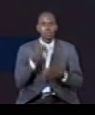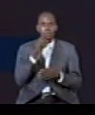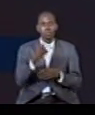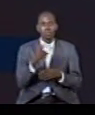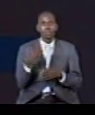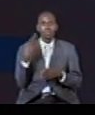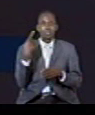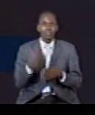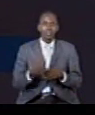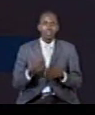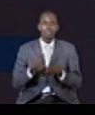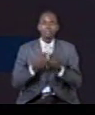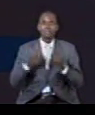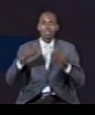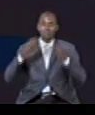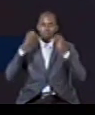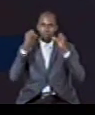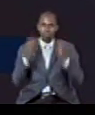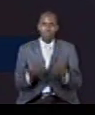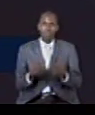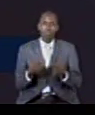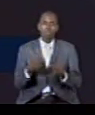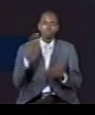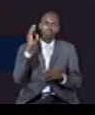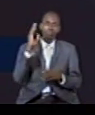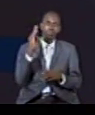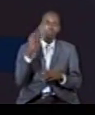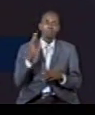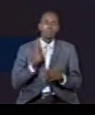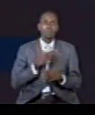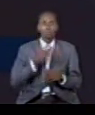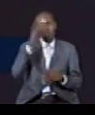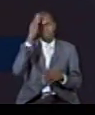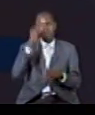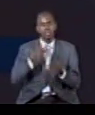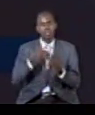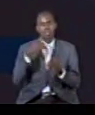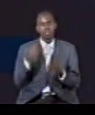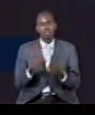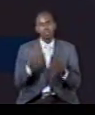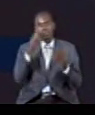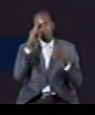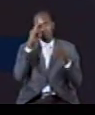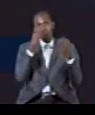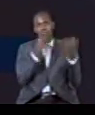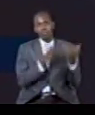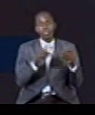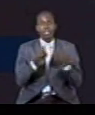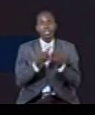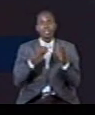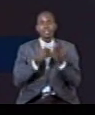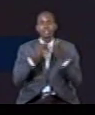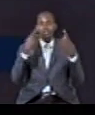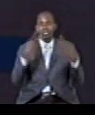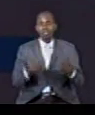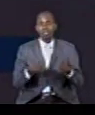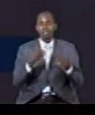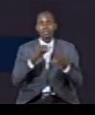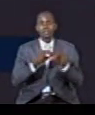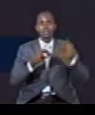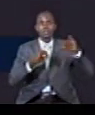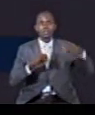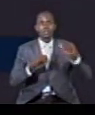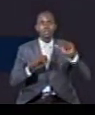the powerful ministration by our Father in the faith as it happened live from Jalingo, Taraba State,